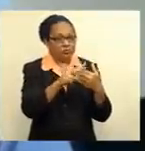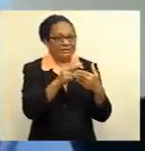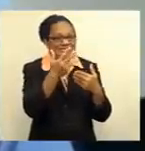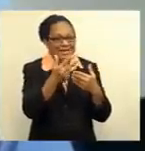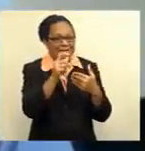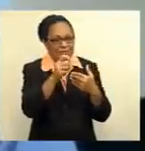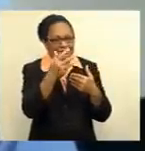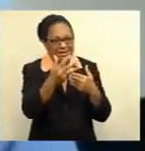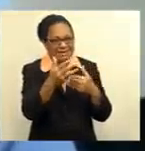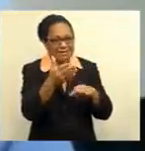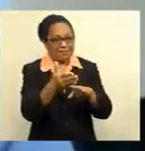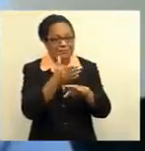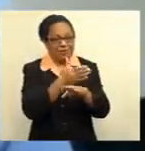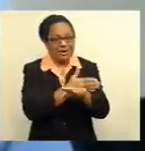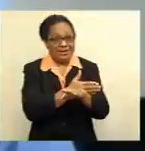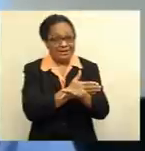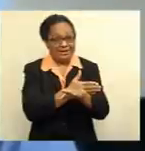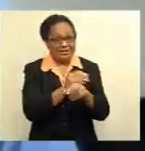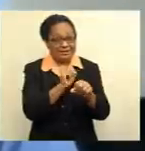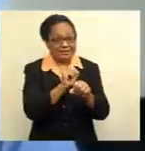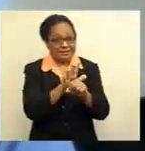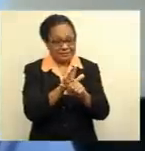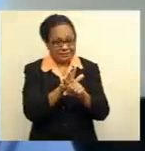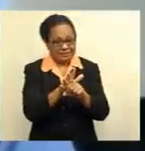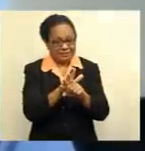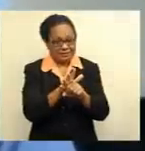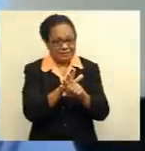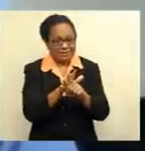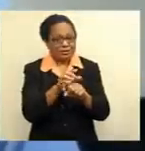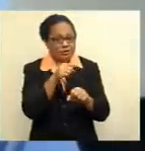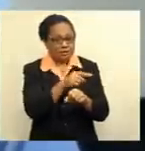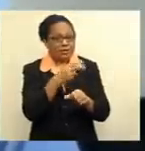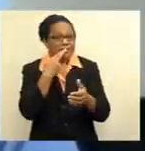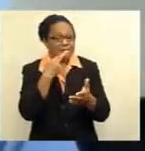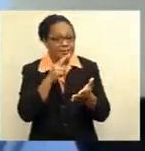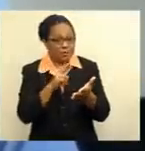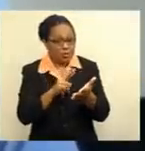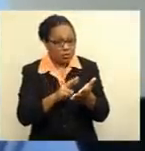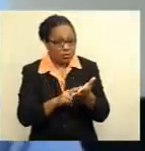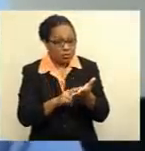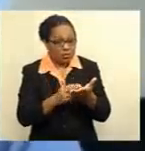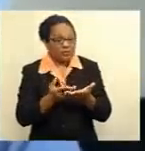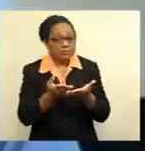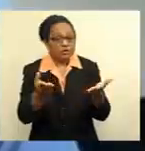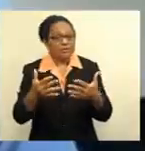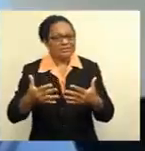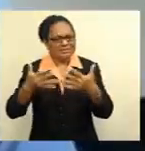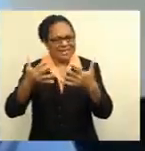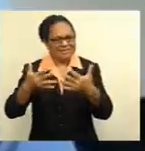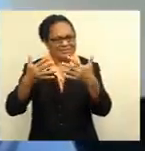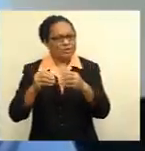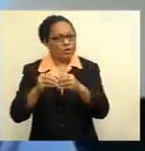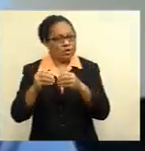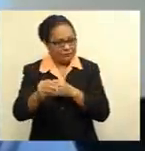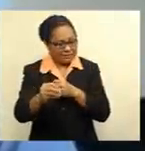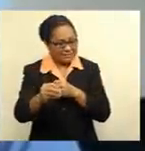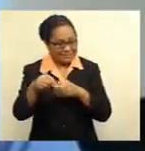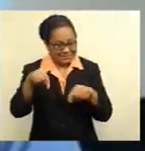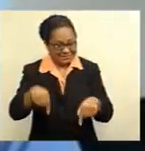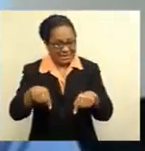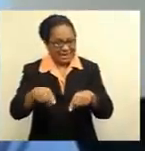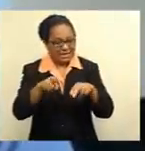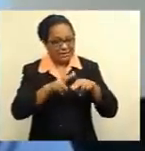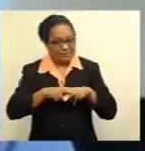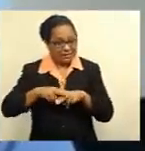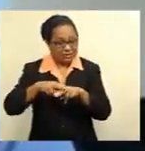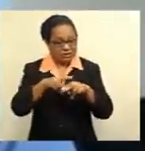29.9%. That was released by the stats office here in Fiji. So